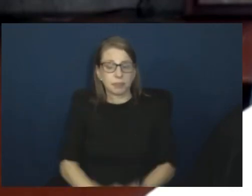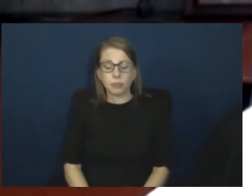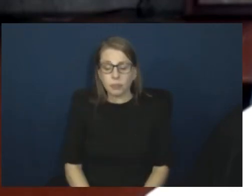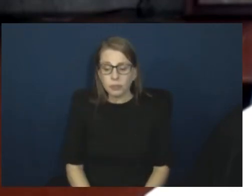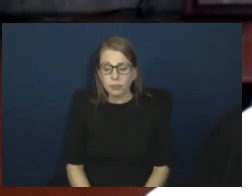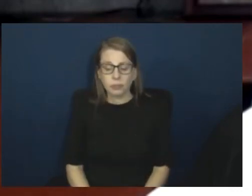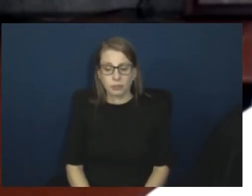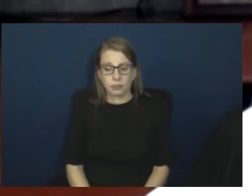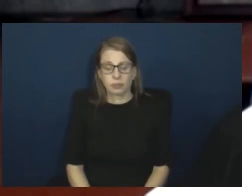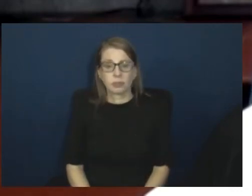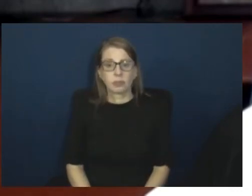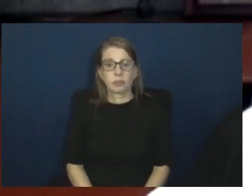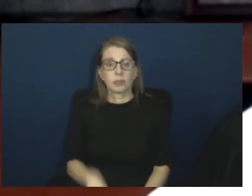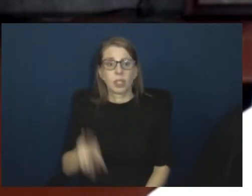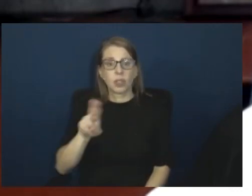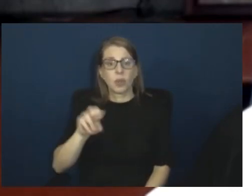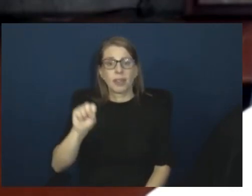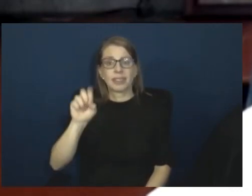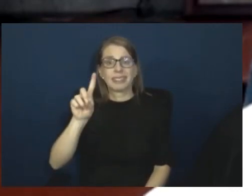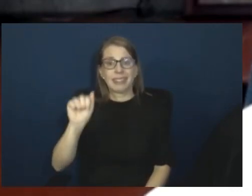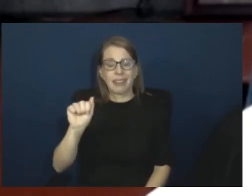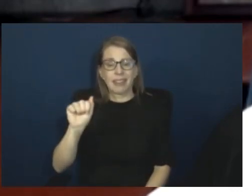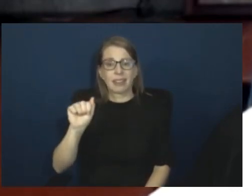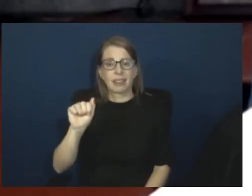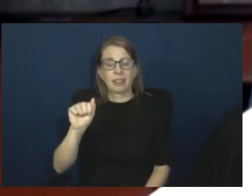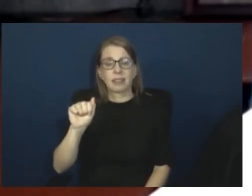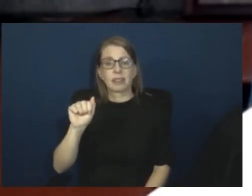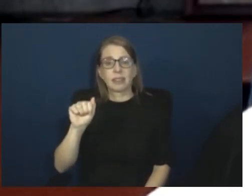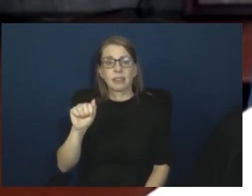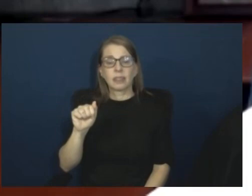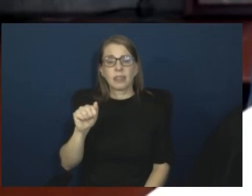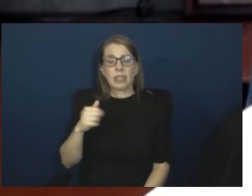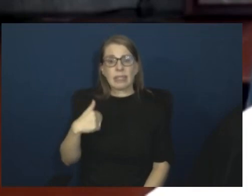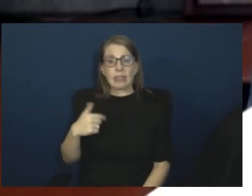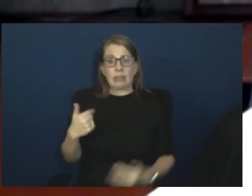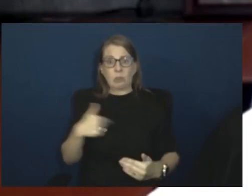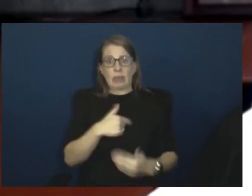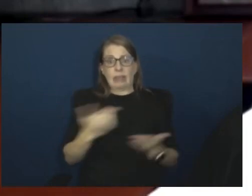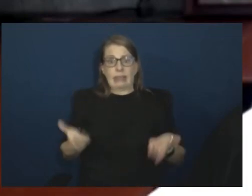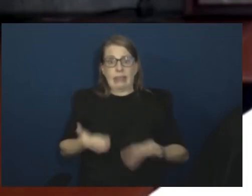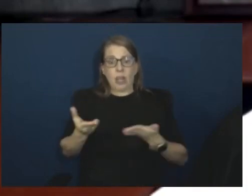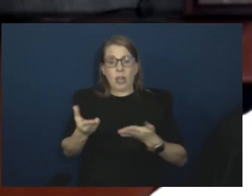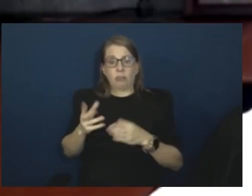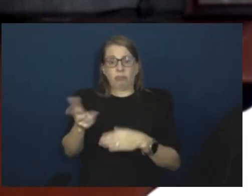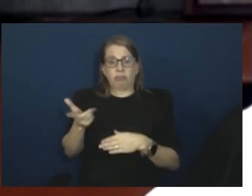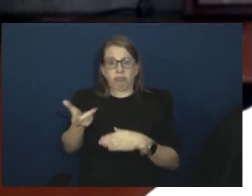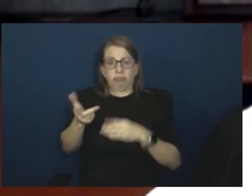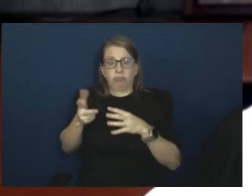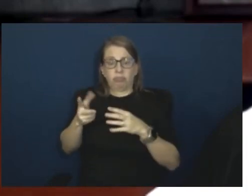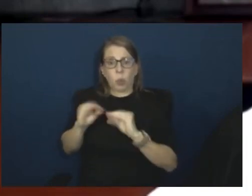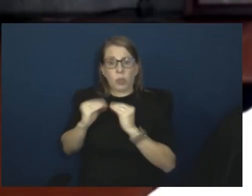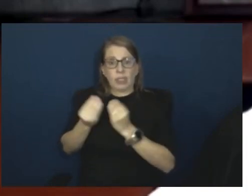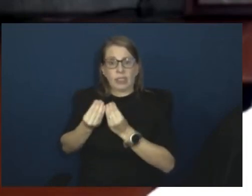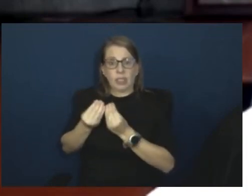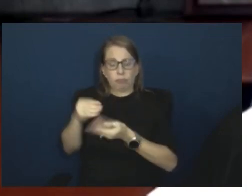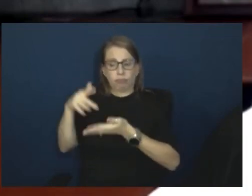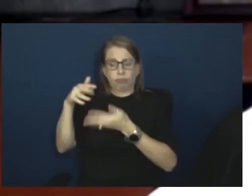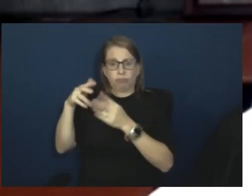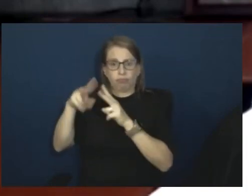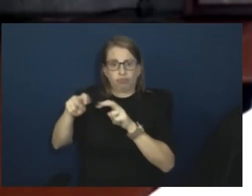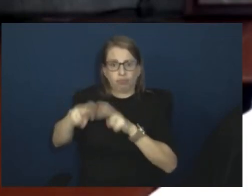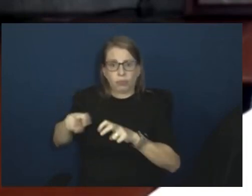at USDA in Ames, Iowa, and by ourselves here at Kansas State University showed